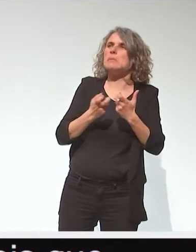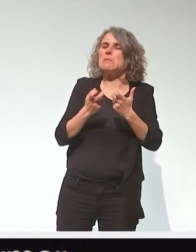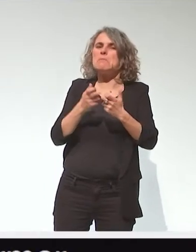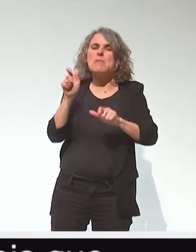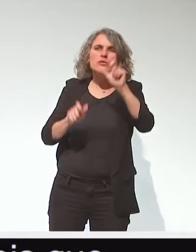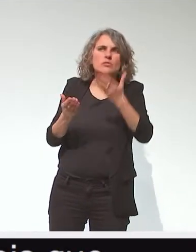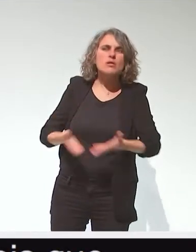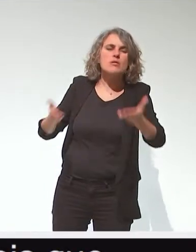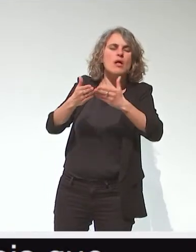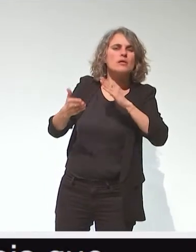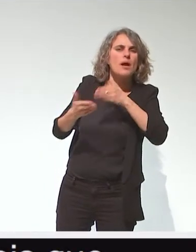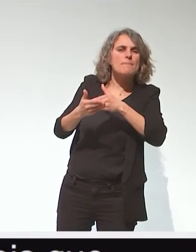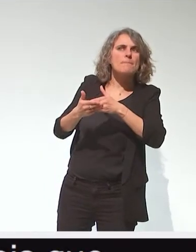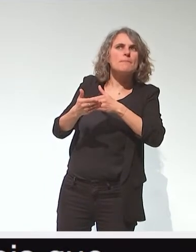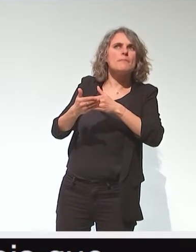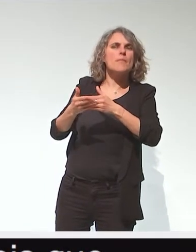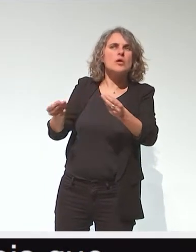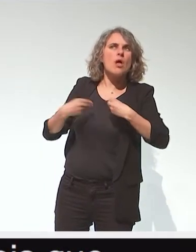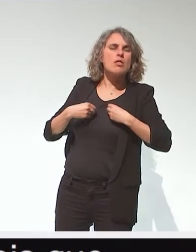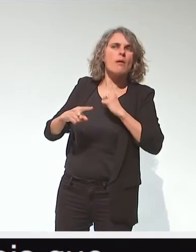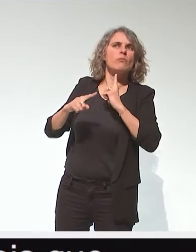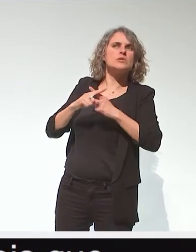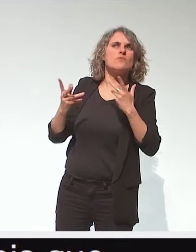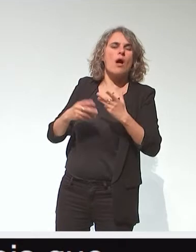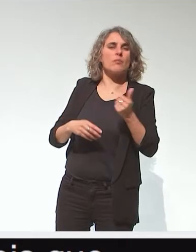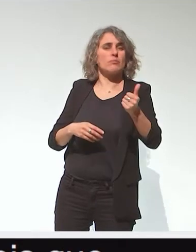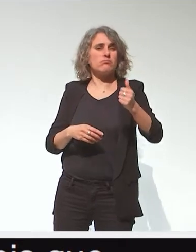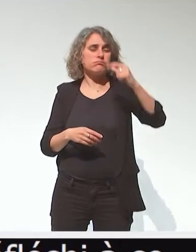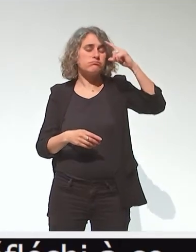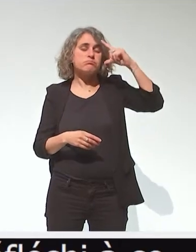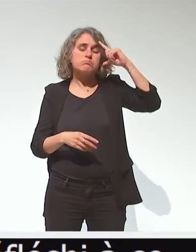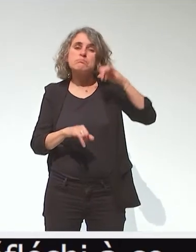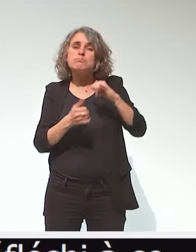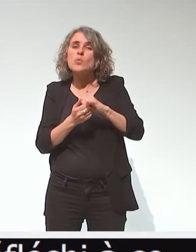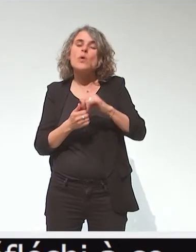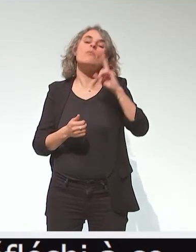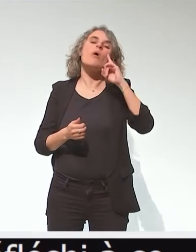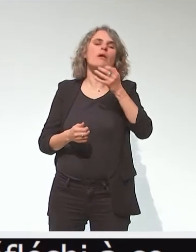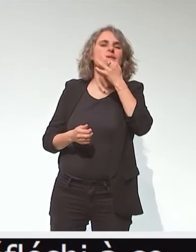about what a disabled person may provide by way of